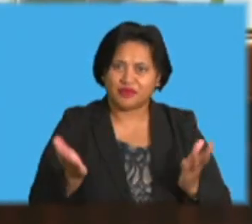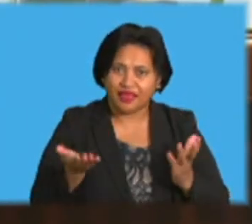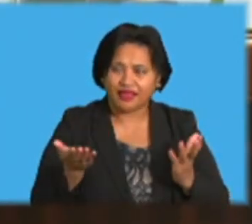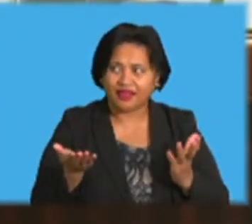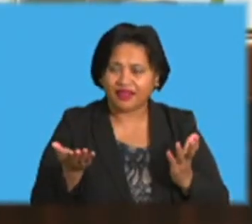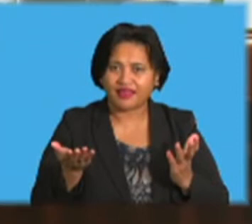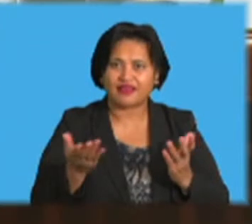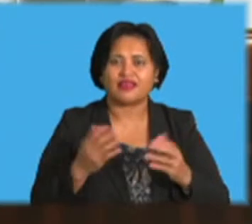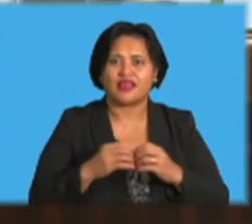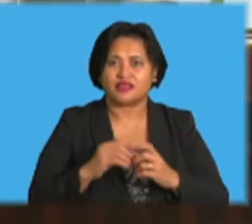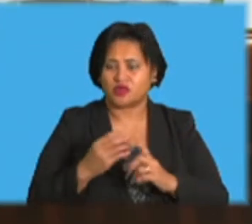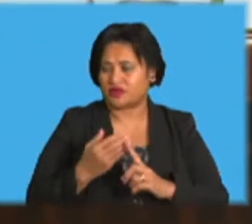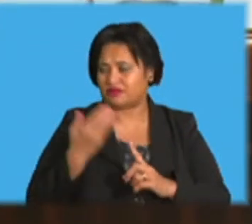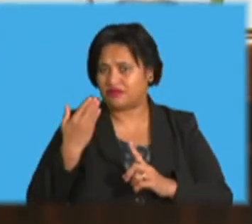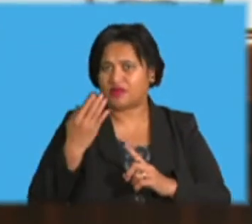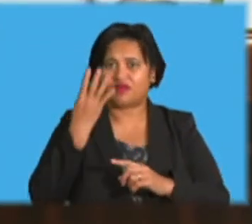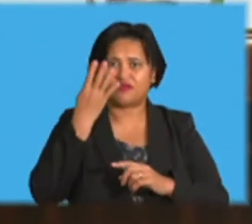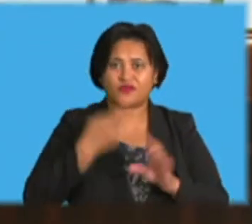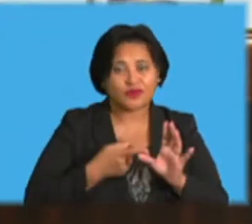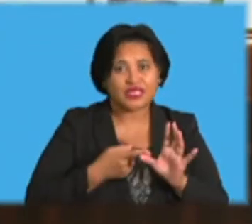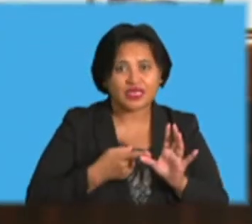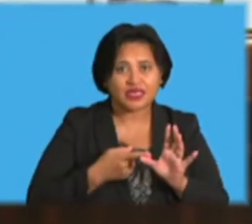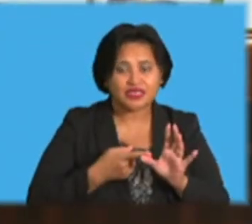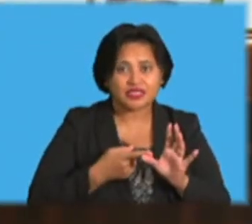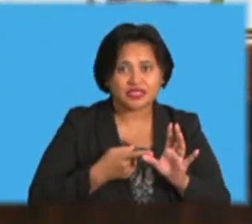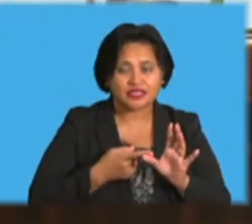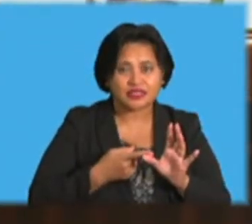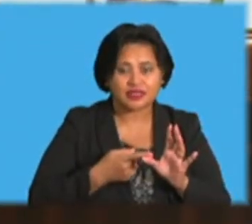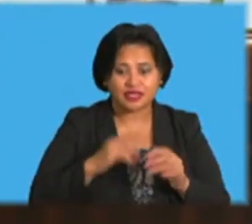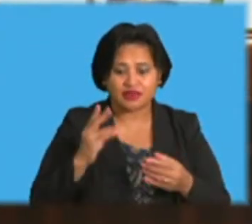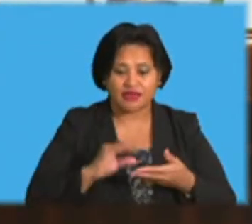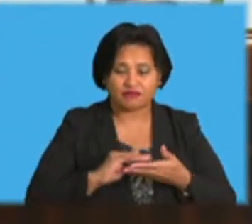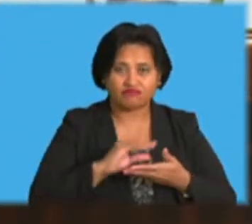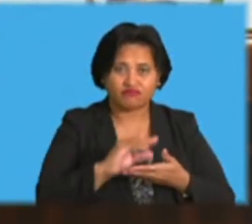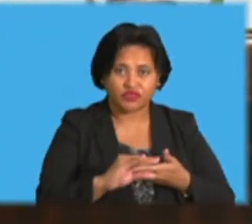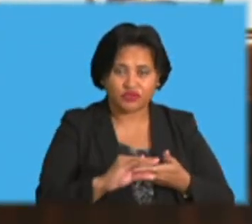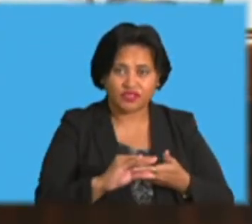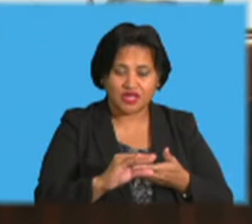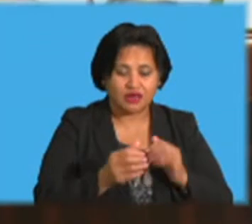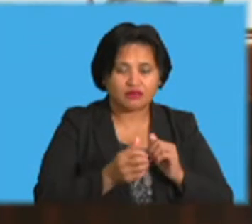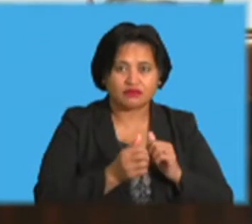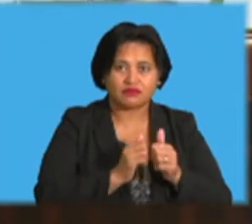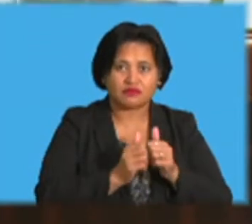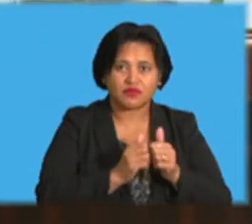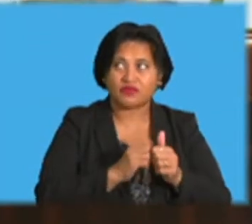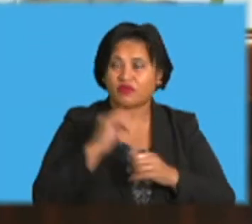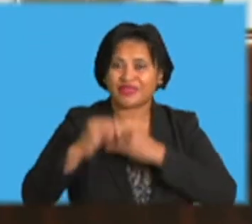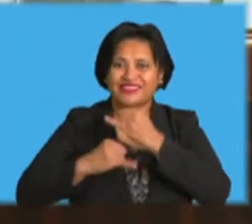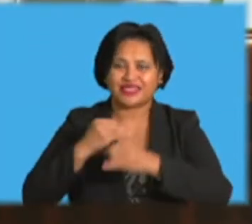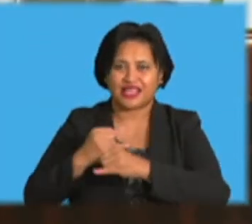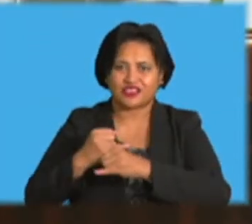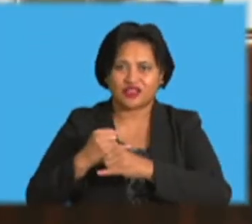years, weightlifting has received government grants, supported by grants from the International Olympic